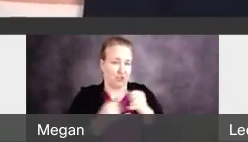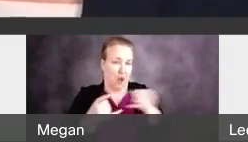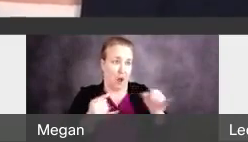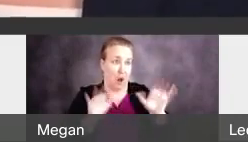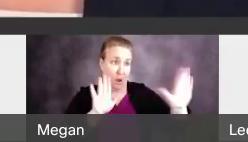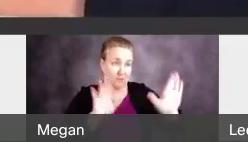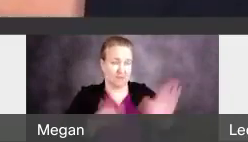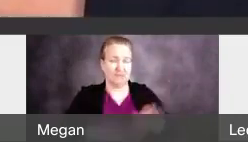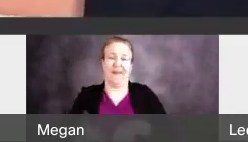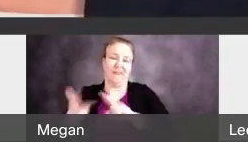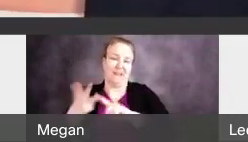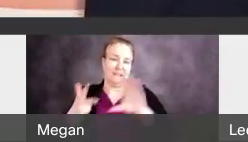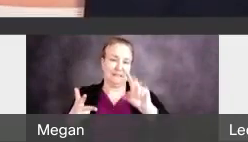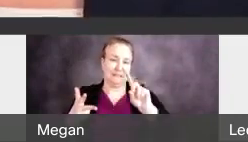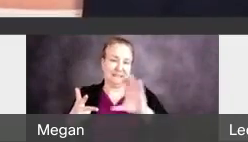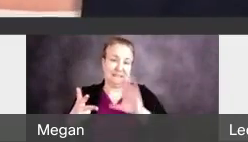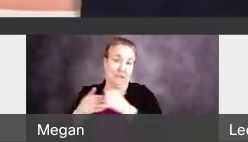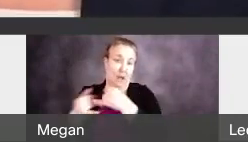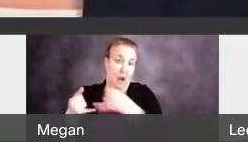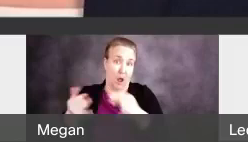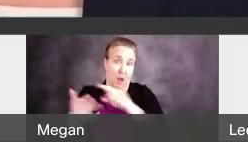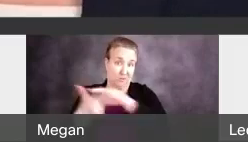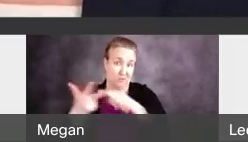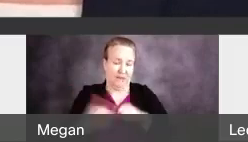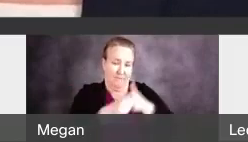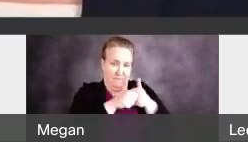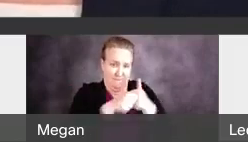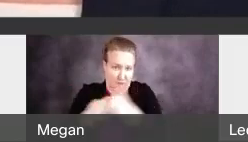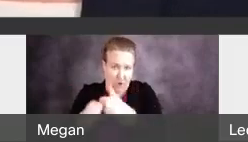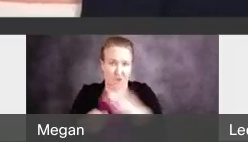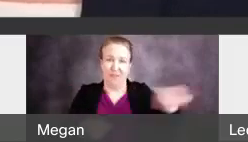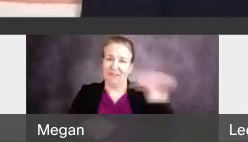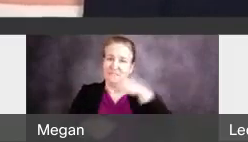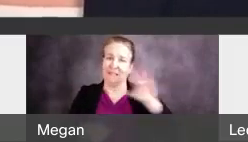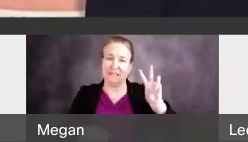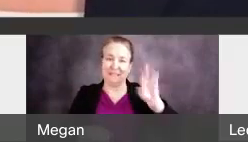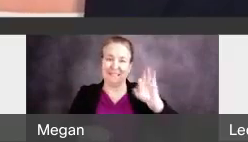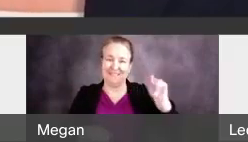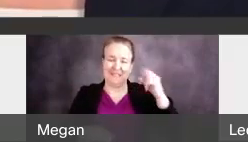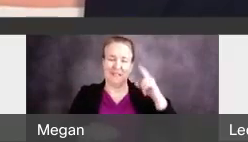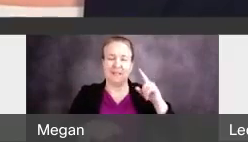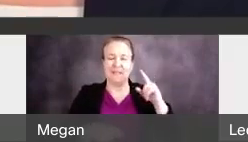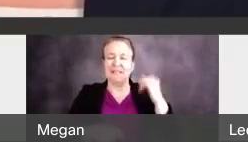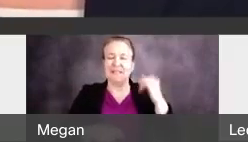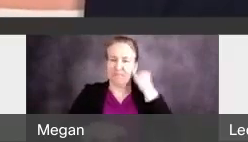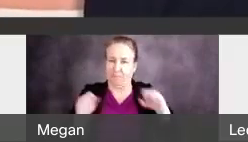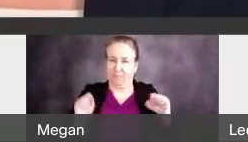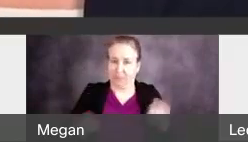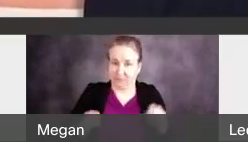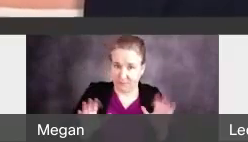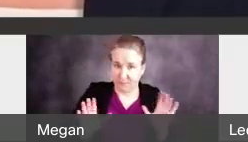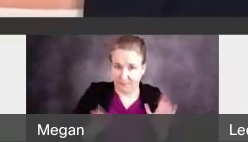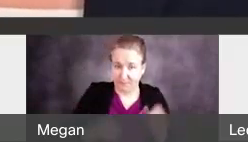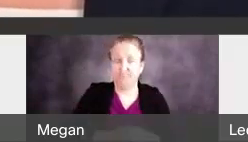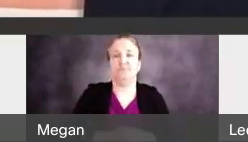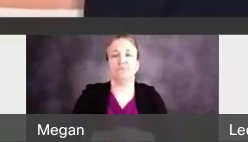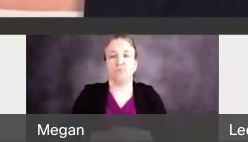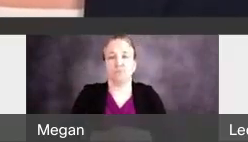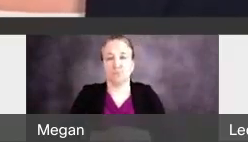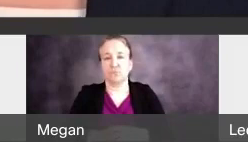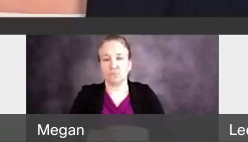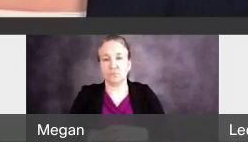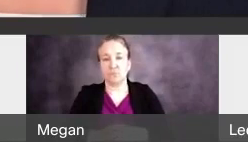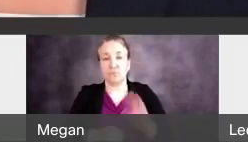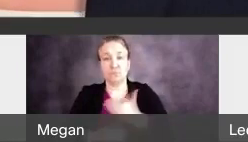and the CDC guidelines, all of which say 6 feet where feasible. And that is what we share with